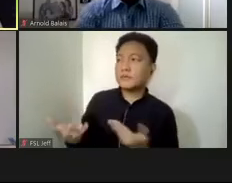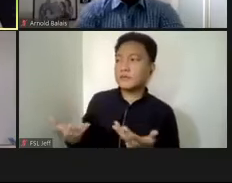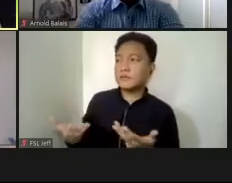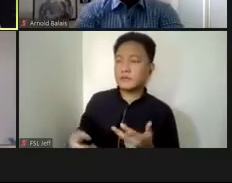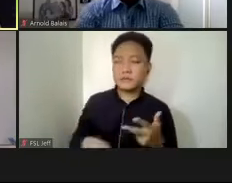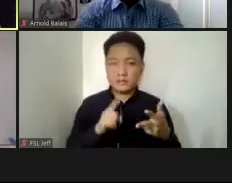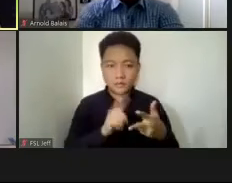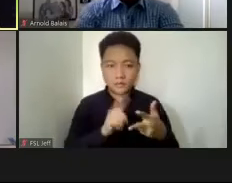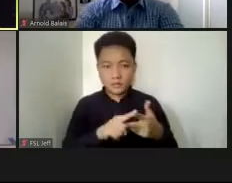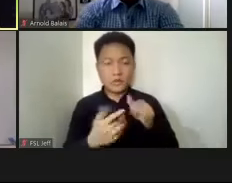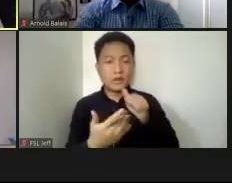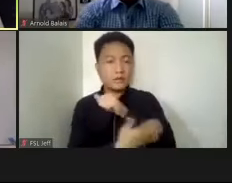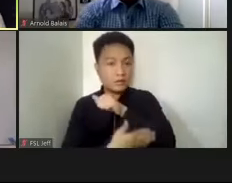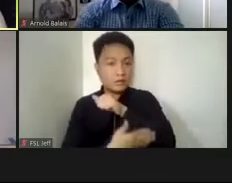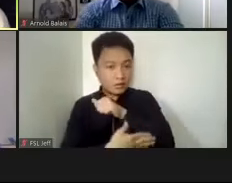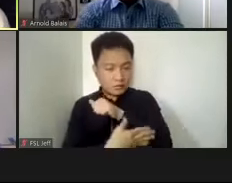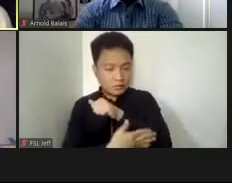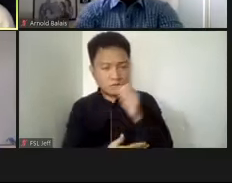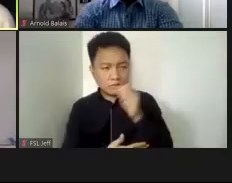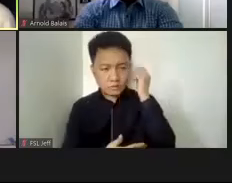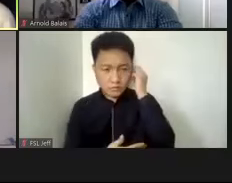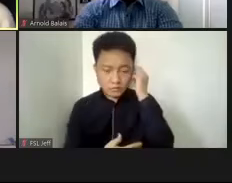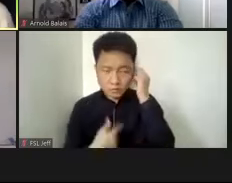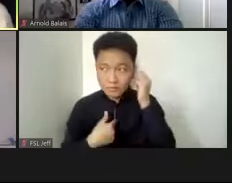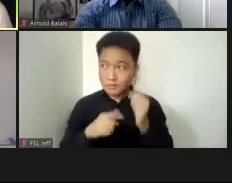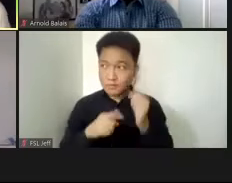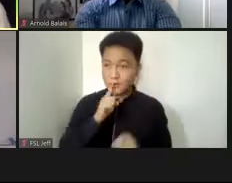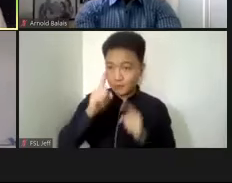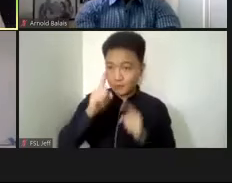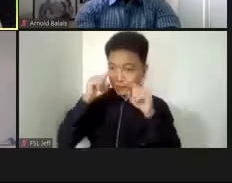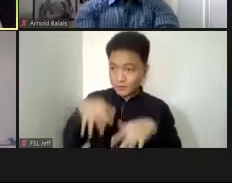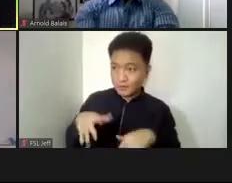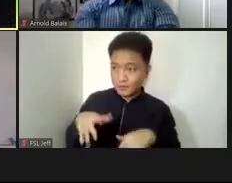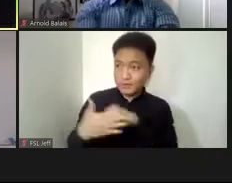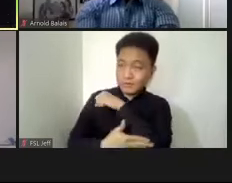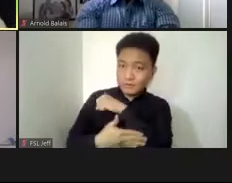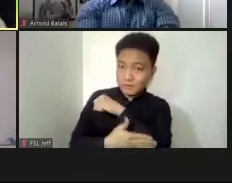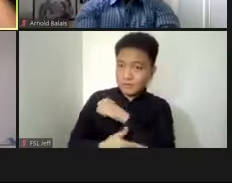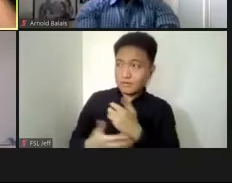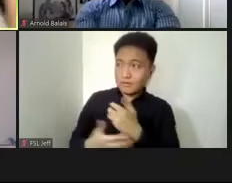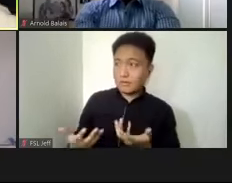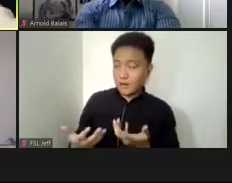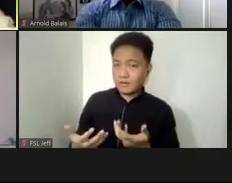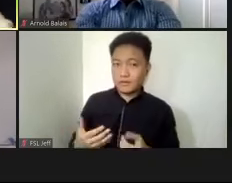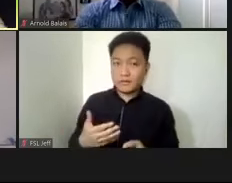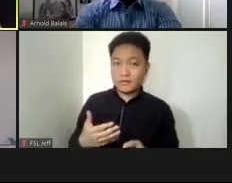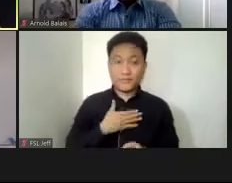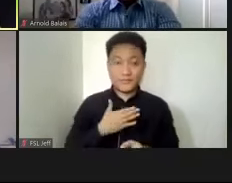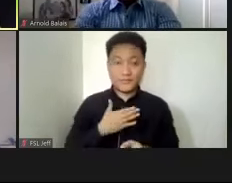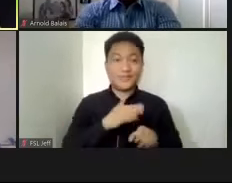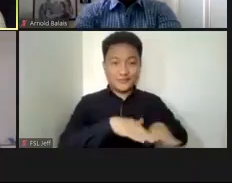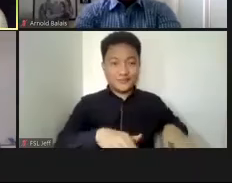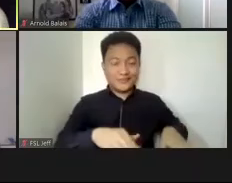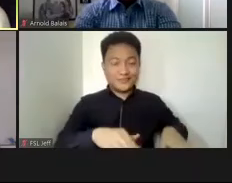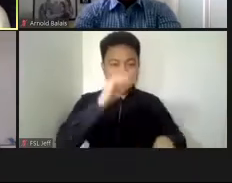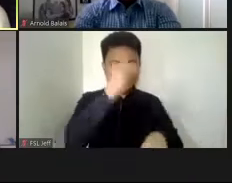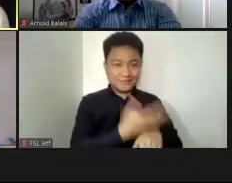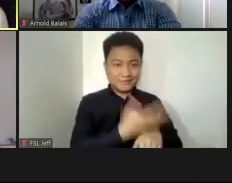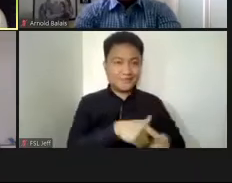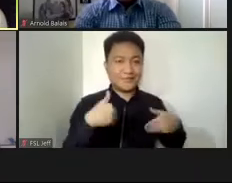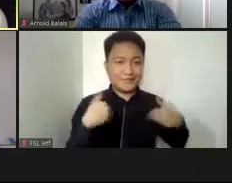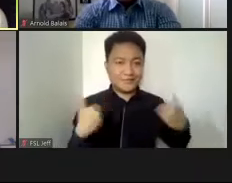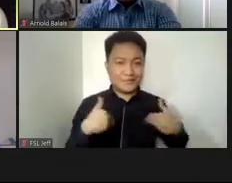like, oh, they're my sun, moon, and stars. And he said, yes, country, because you love your children, right? Yeah, of course, I love